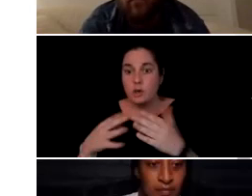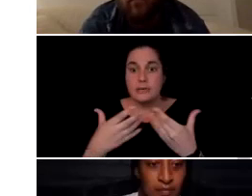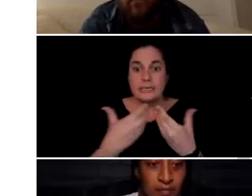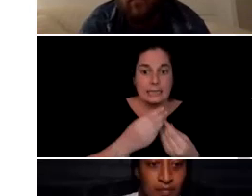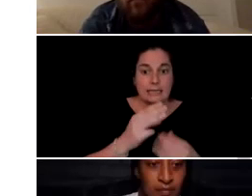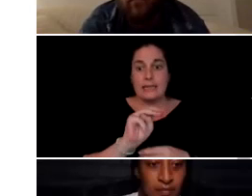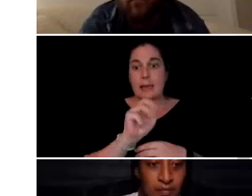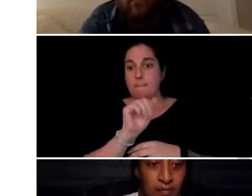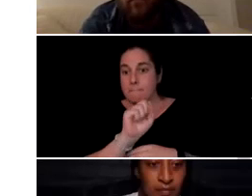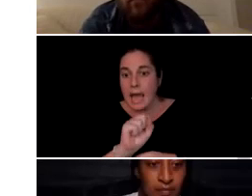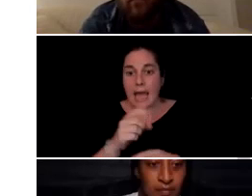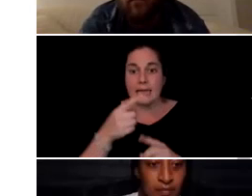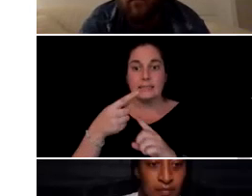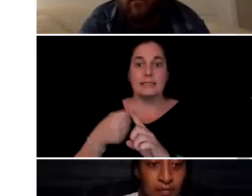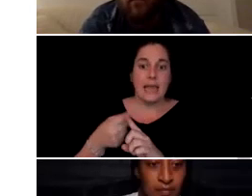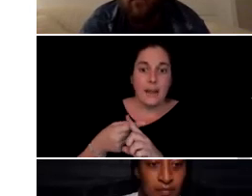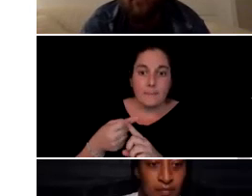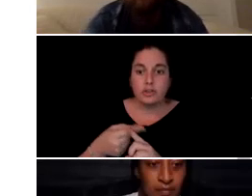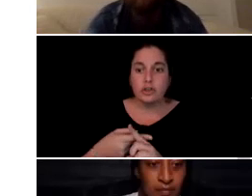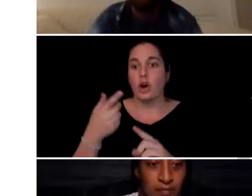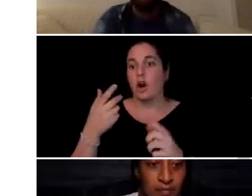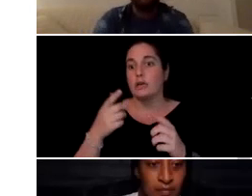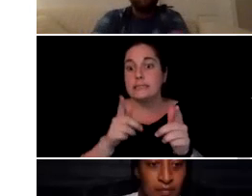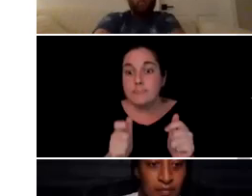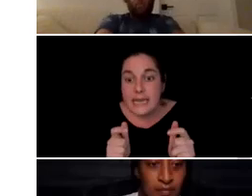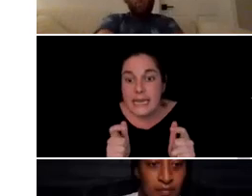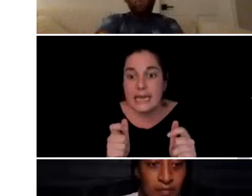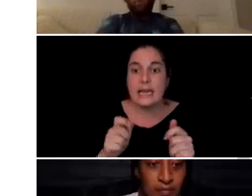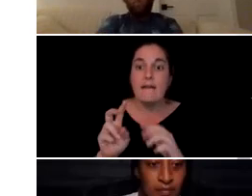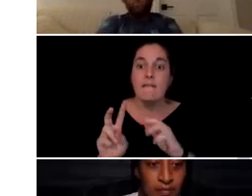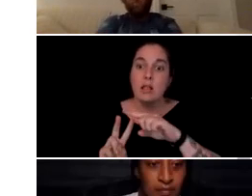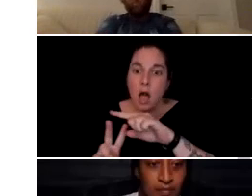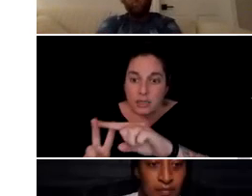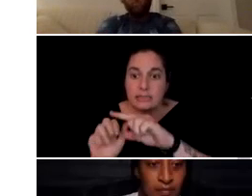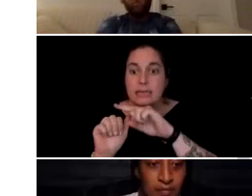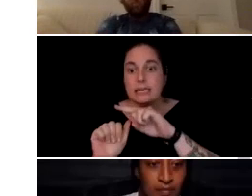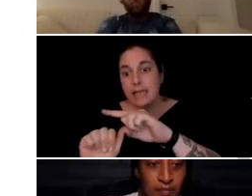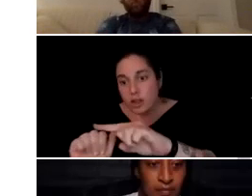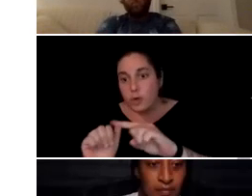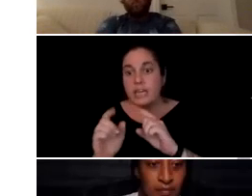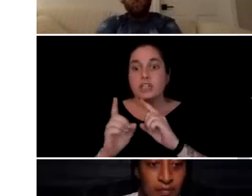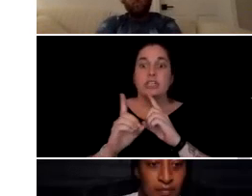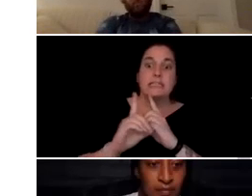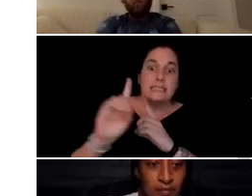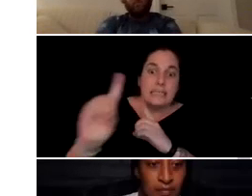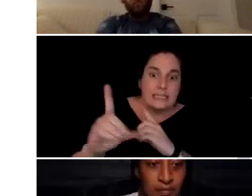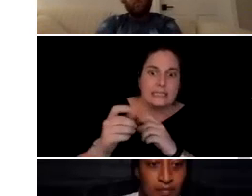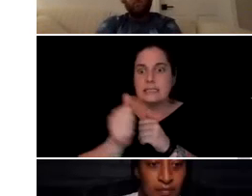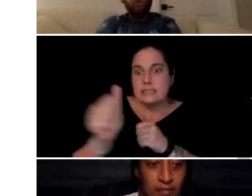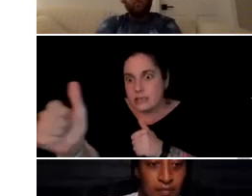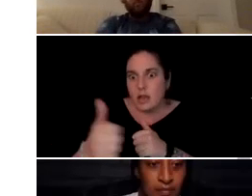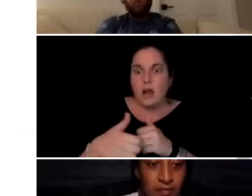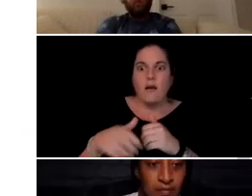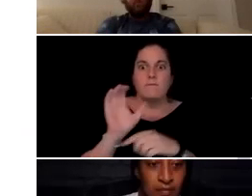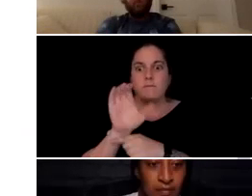mass, temperature, speed, velocity, acceleration, distance, displacement, force,